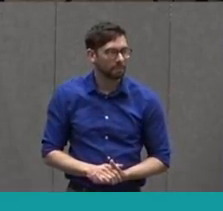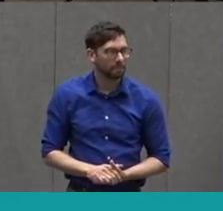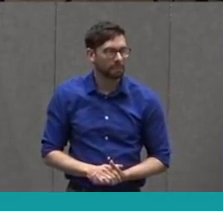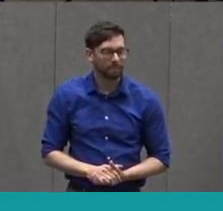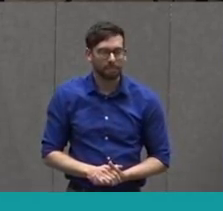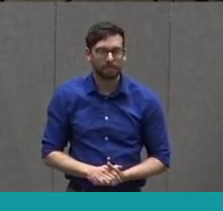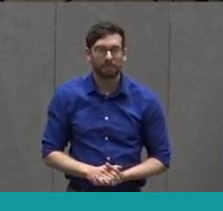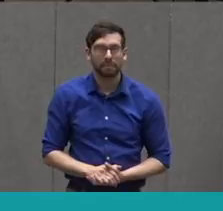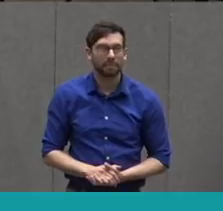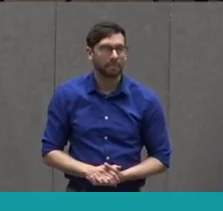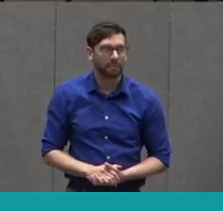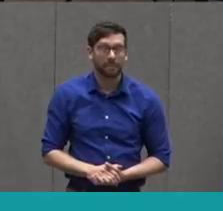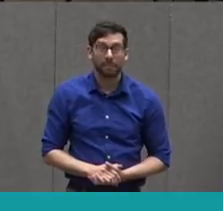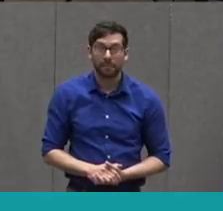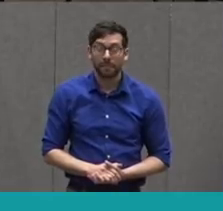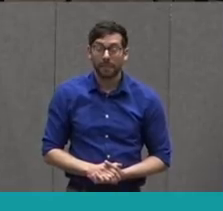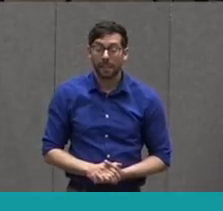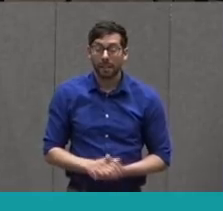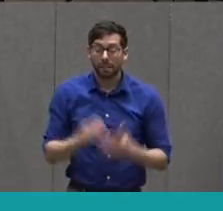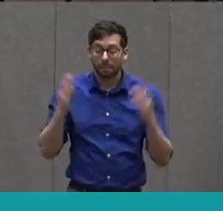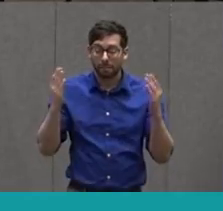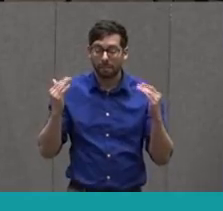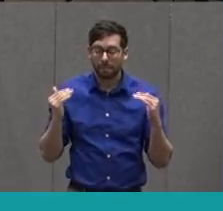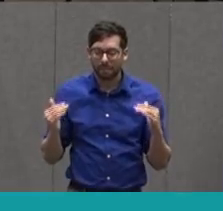My spork is flexible.